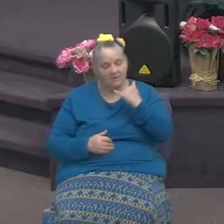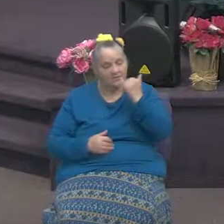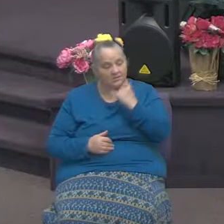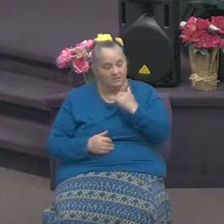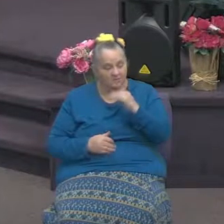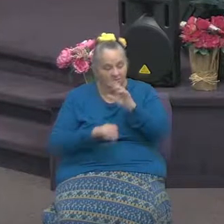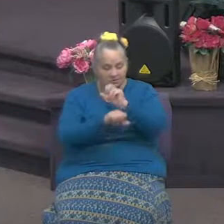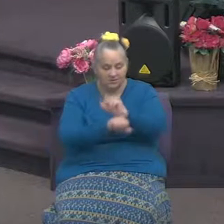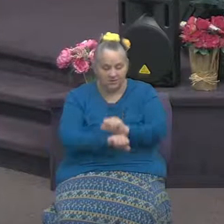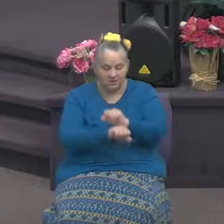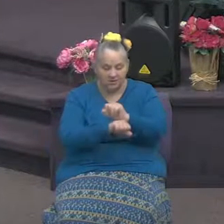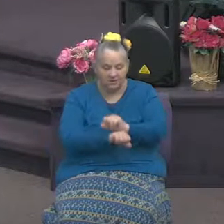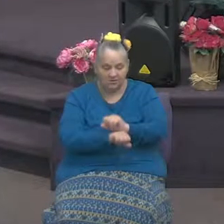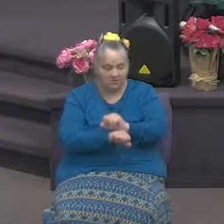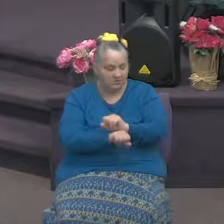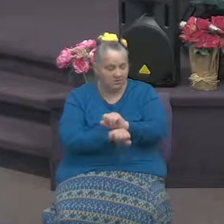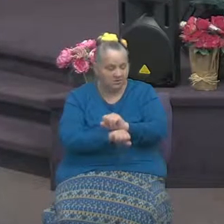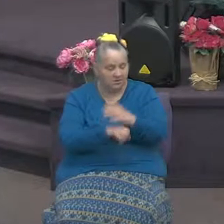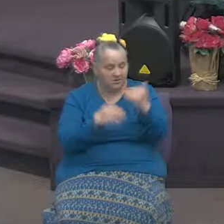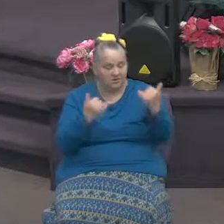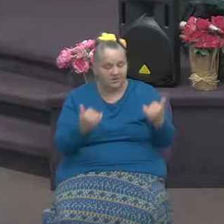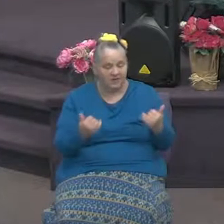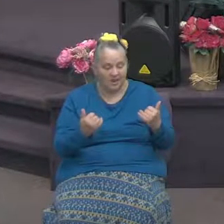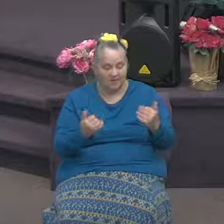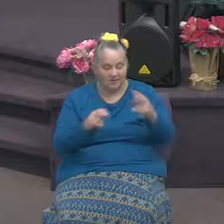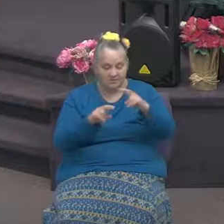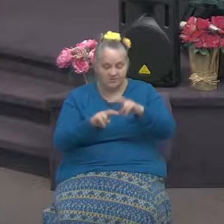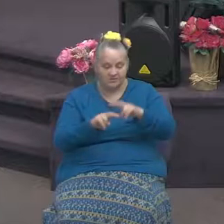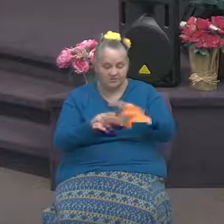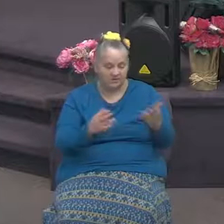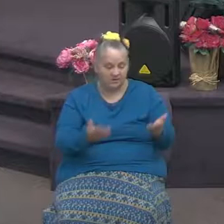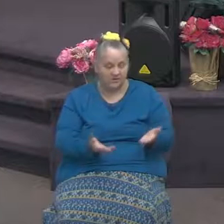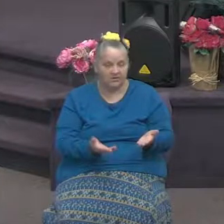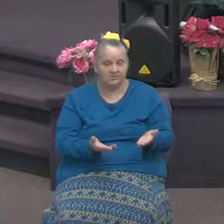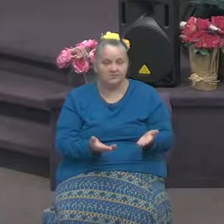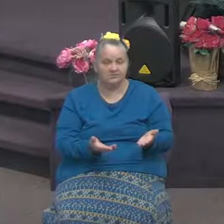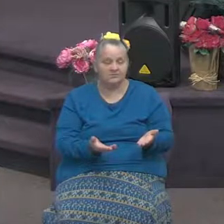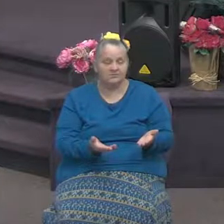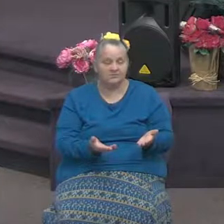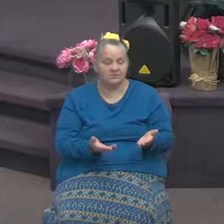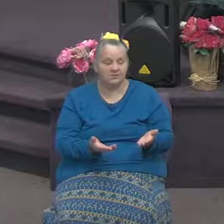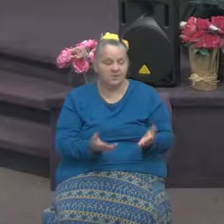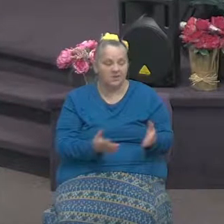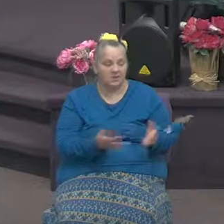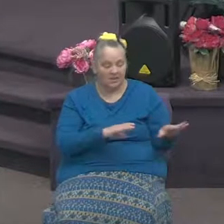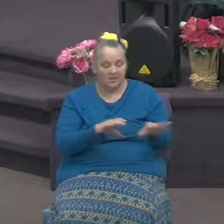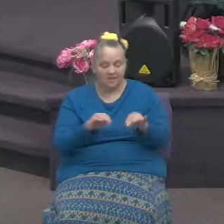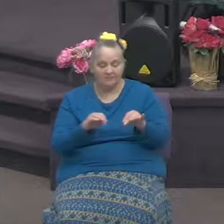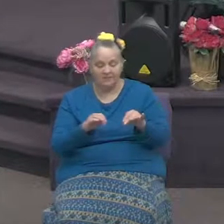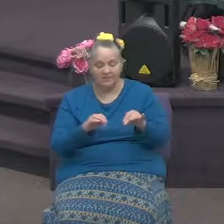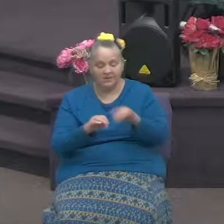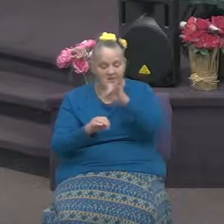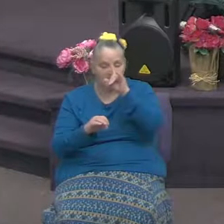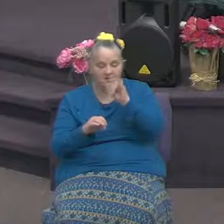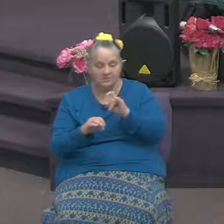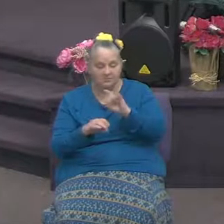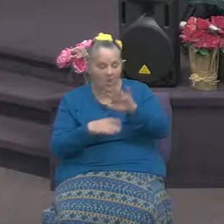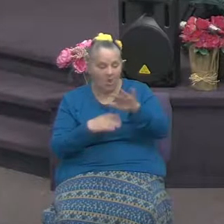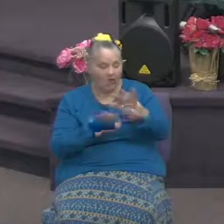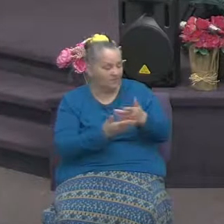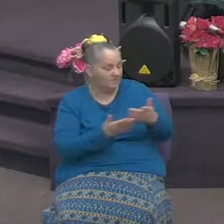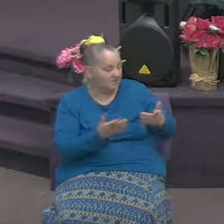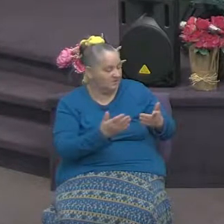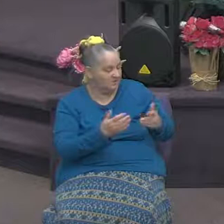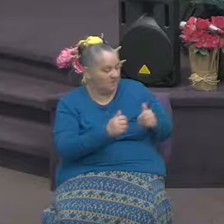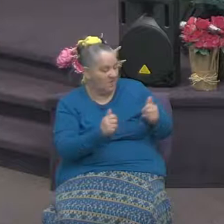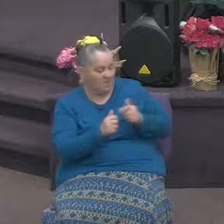were enslaved in bondage. And now they're sitting here, leaving Egypt, leaving all the things behind. You would